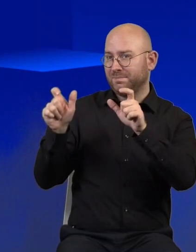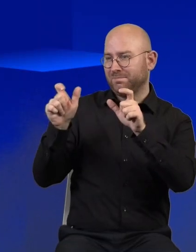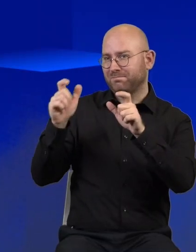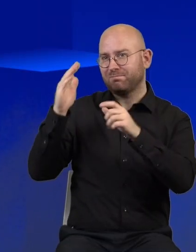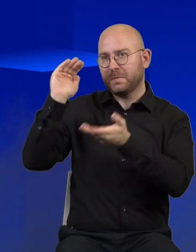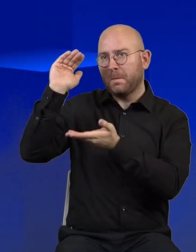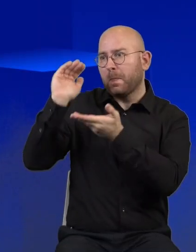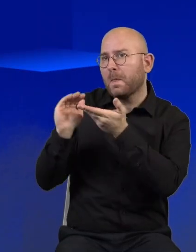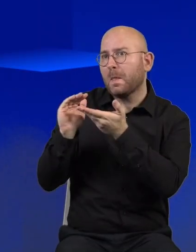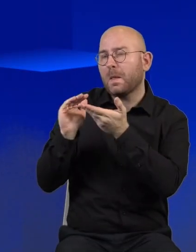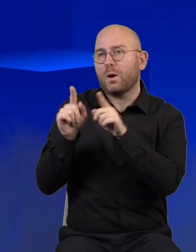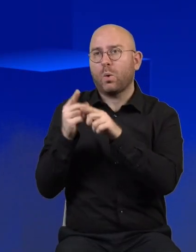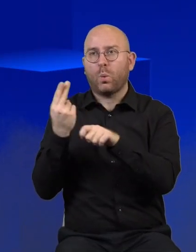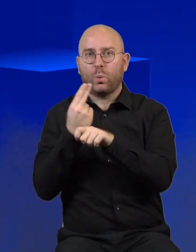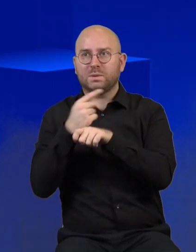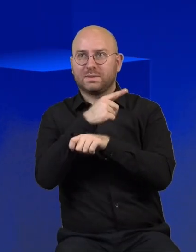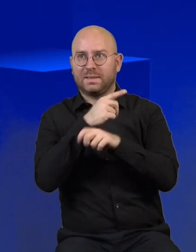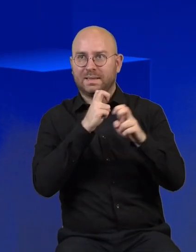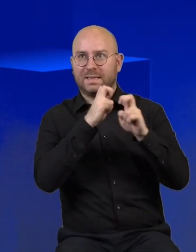thinly populated areas.